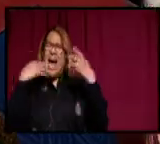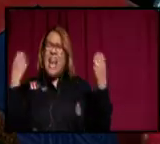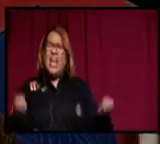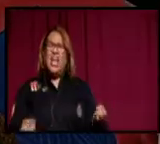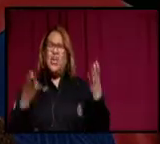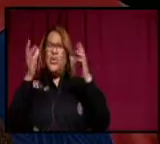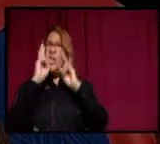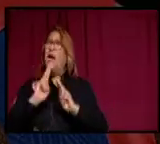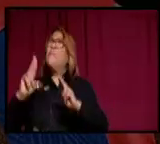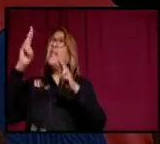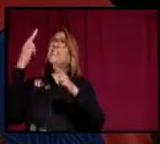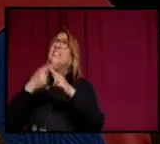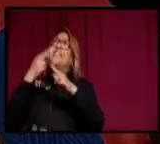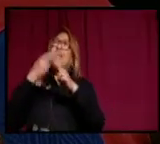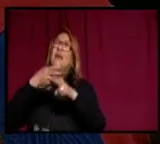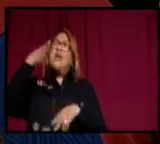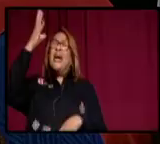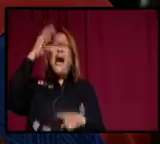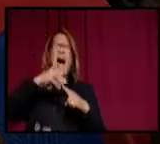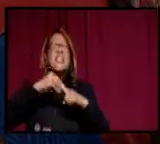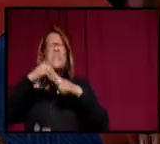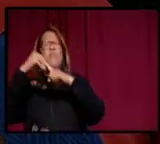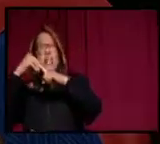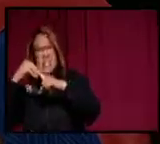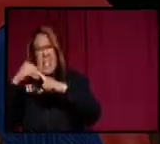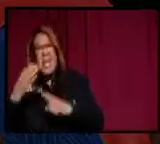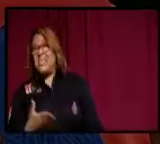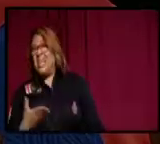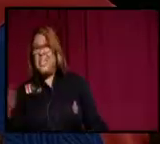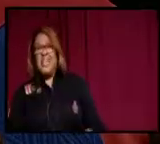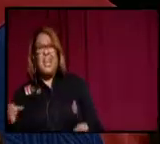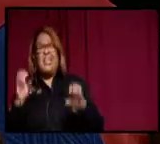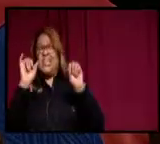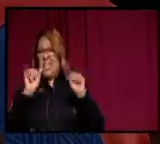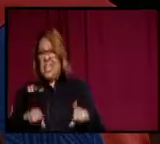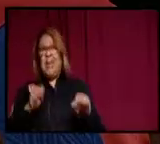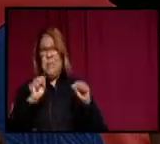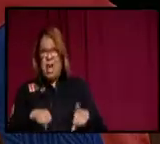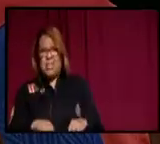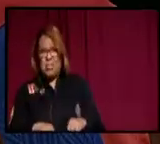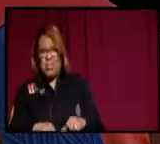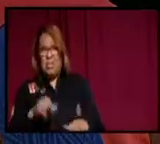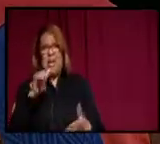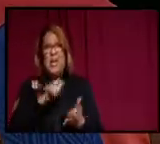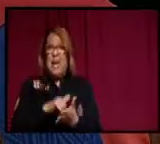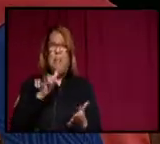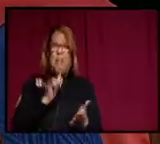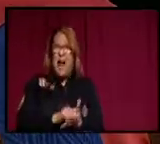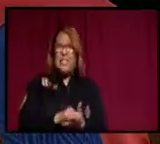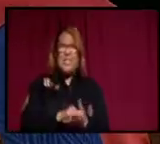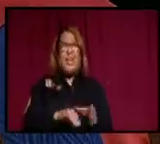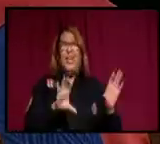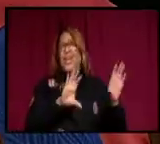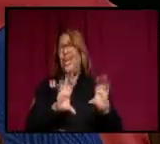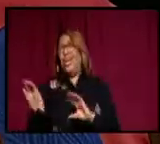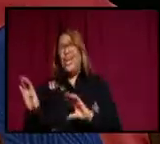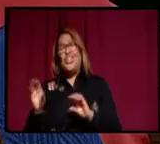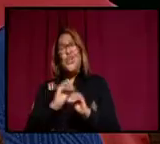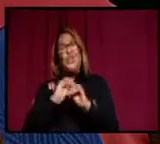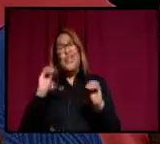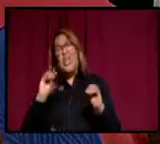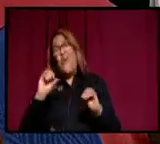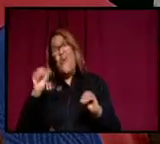name. God specializes in things that seem impossible. And he can do what no